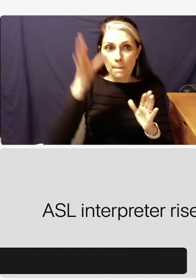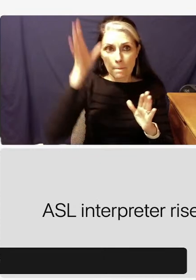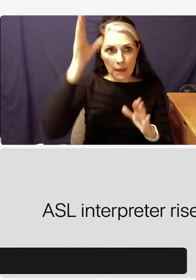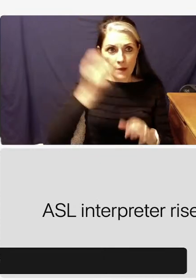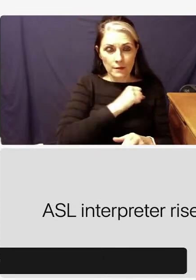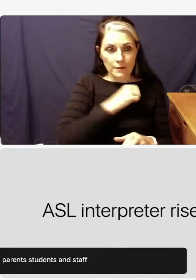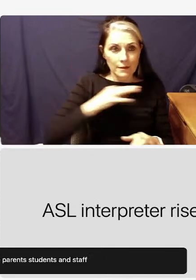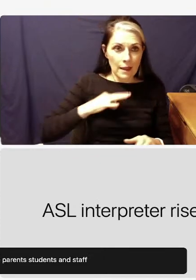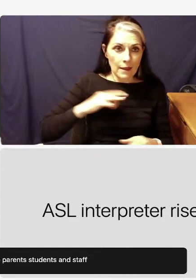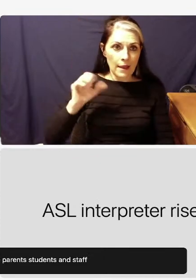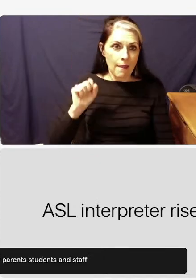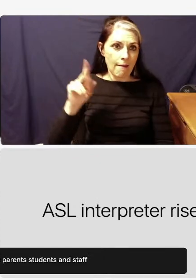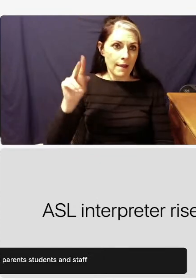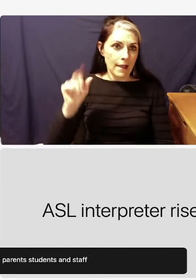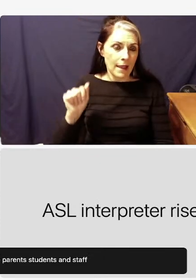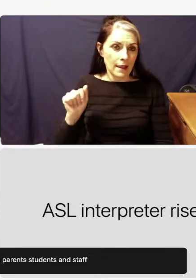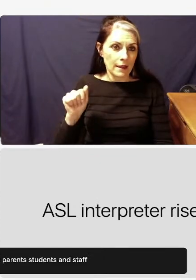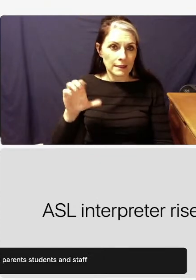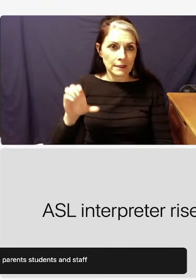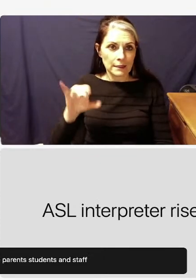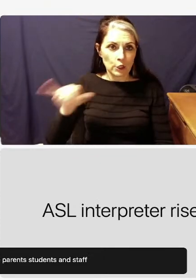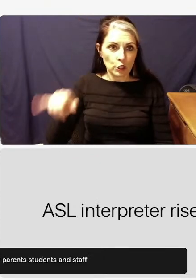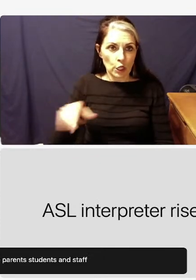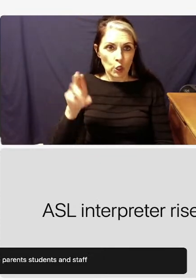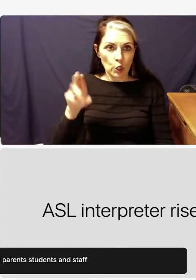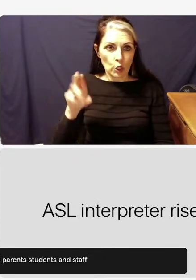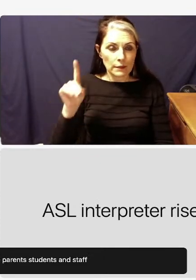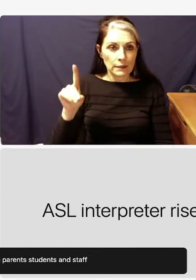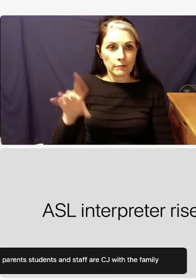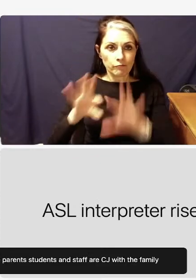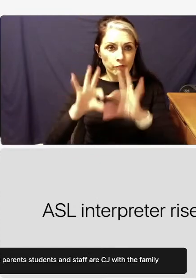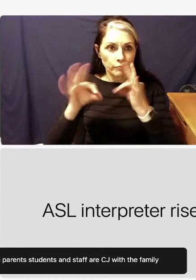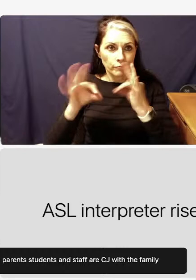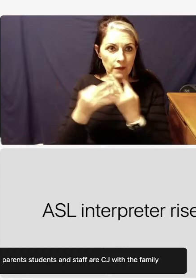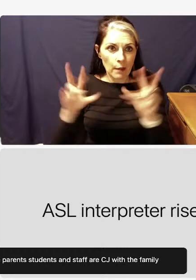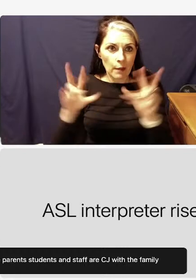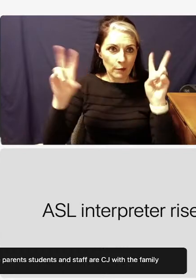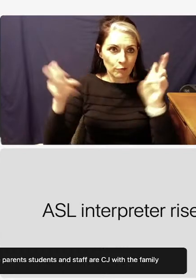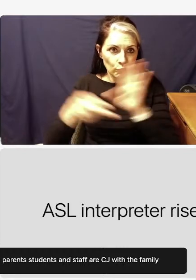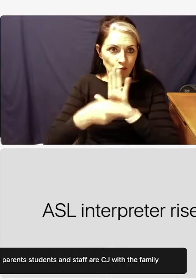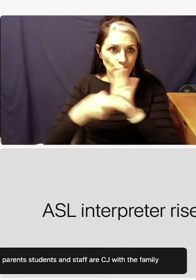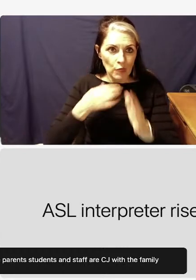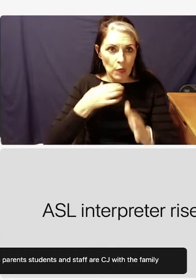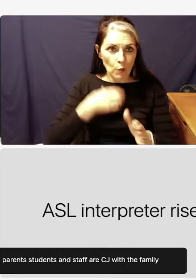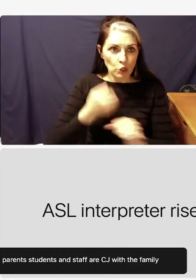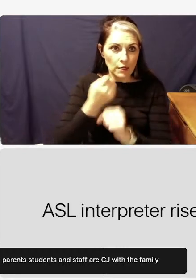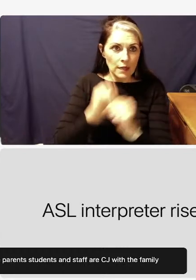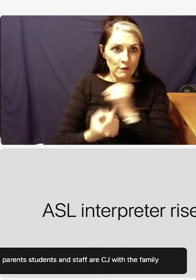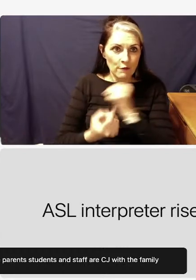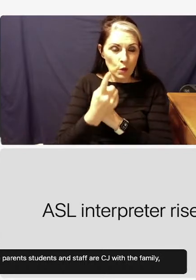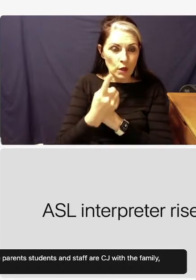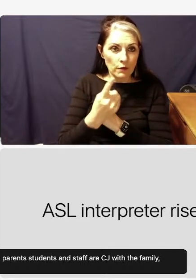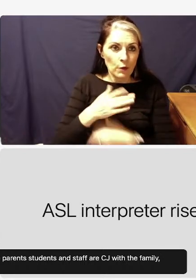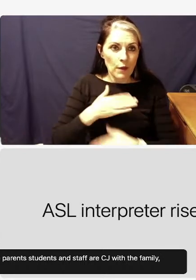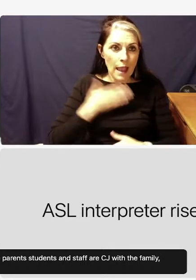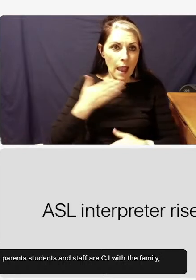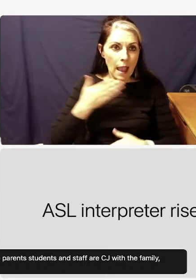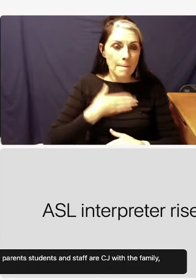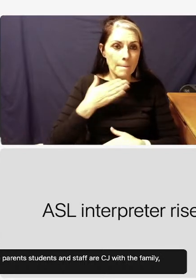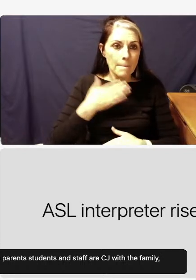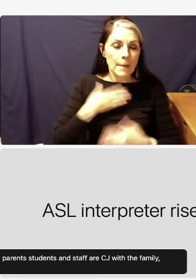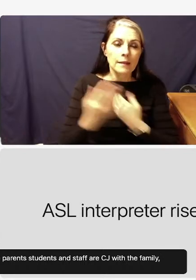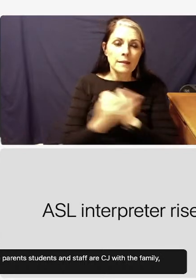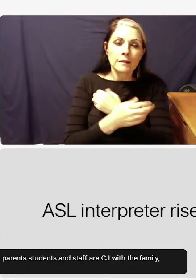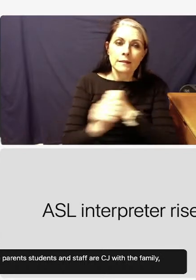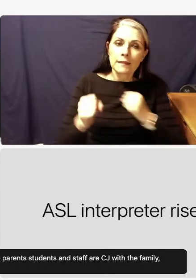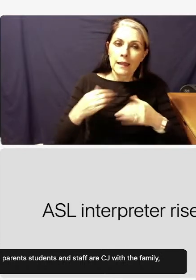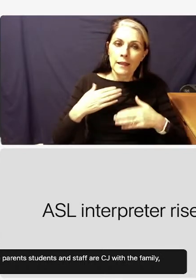aka our cjusd family i'm wishing every single one of you a happy safe